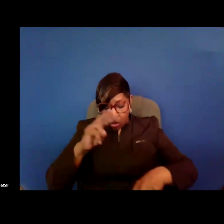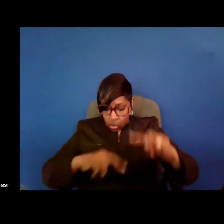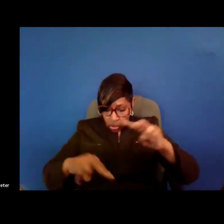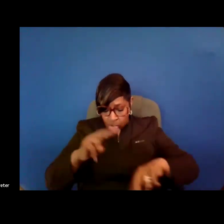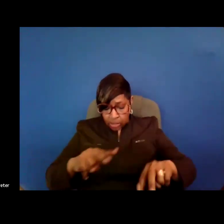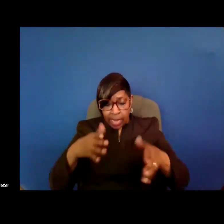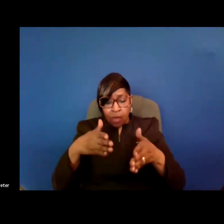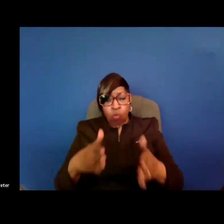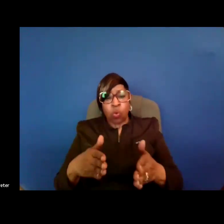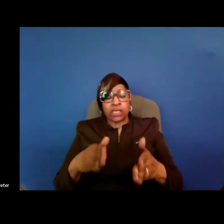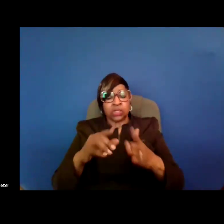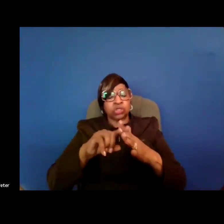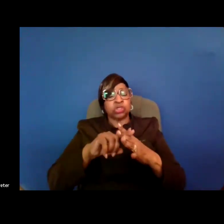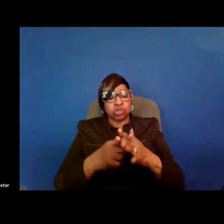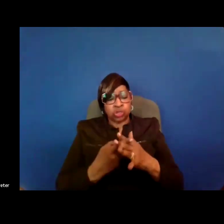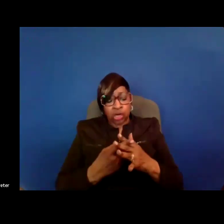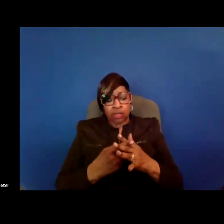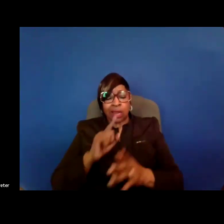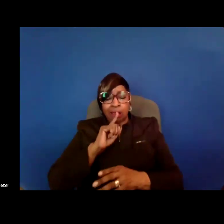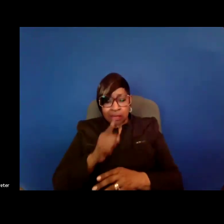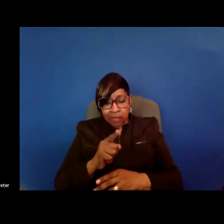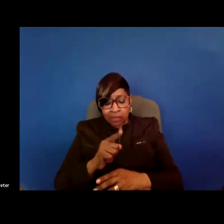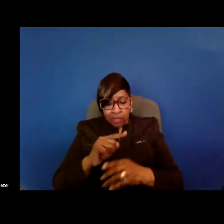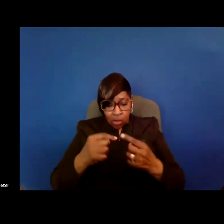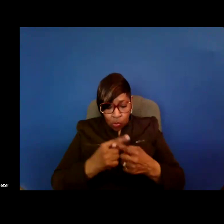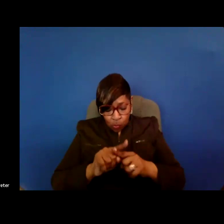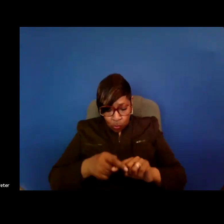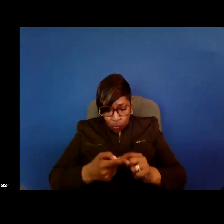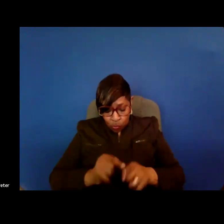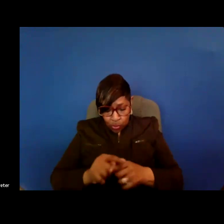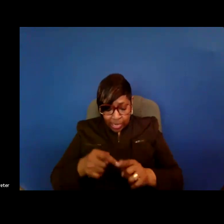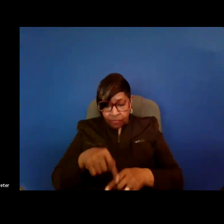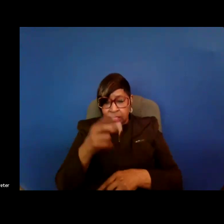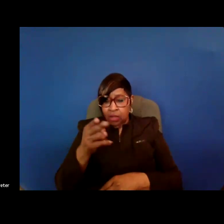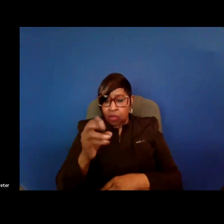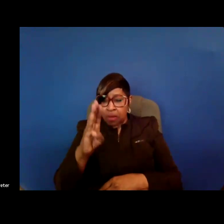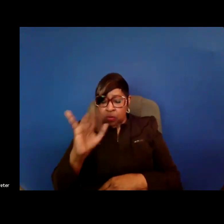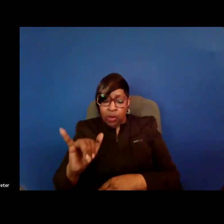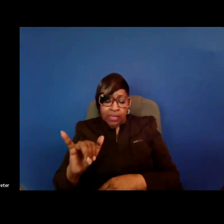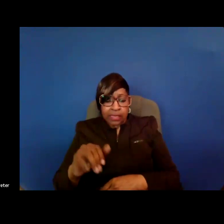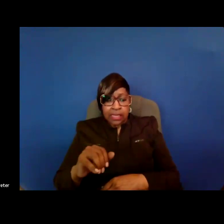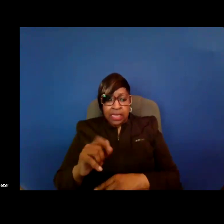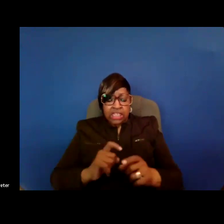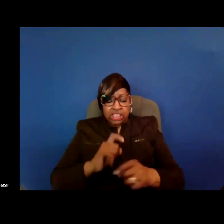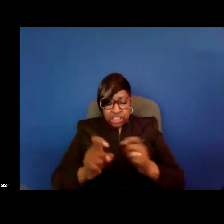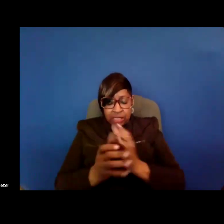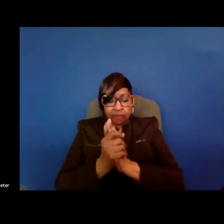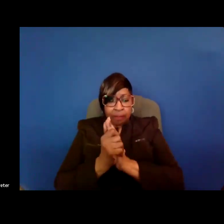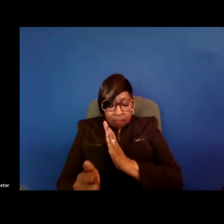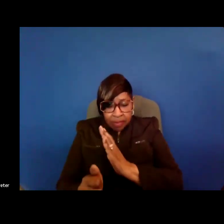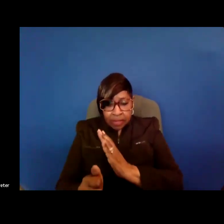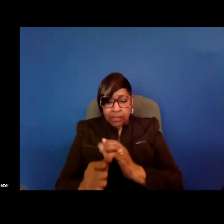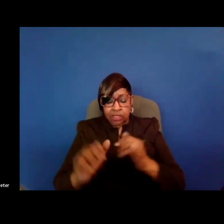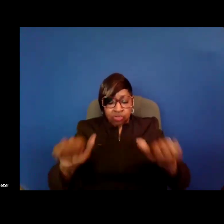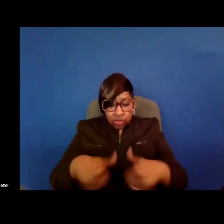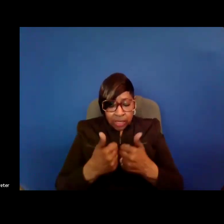to start to authentically weave these hobbies, gifts, passions, talents, challenges, all